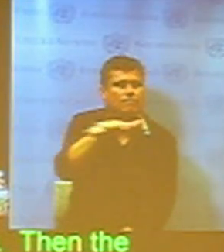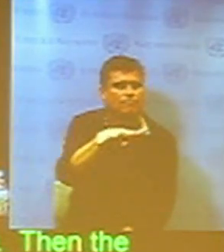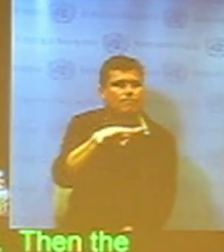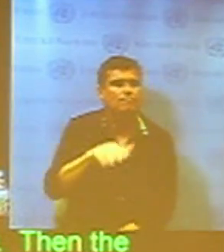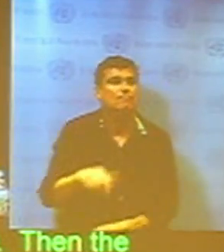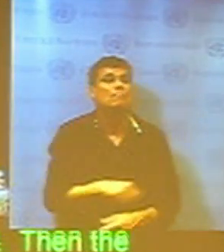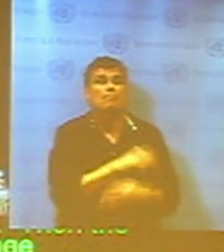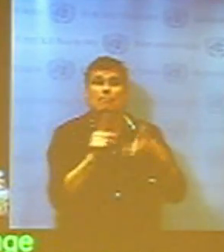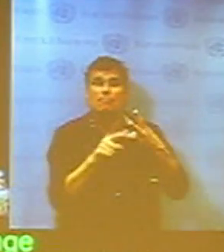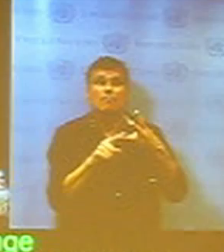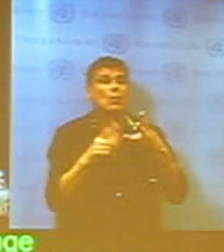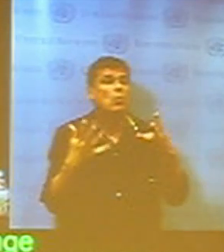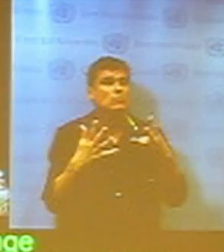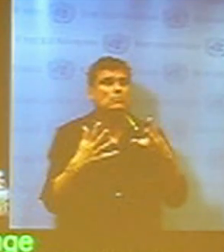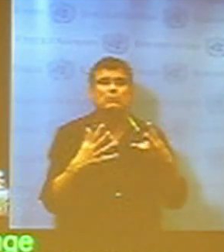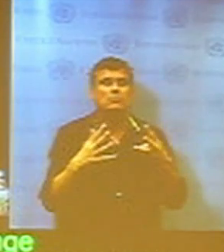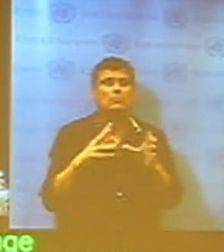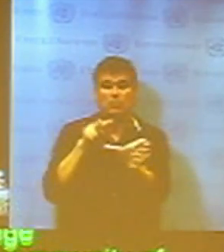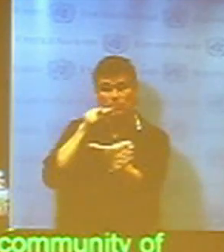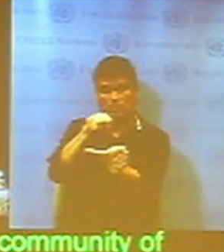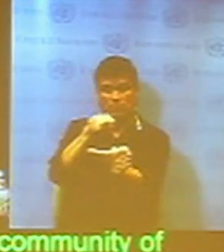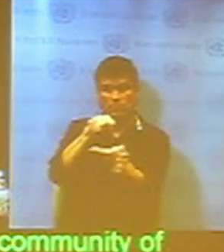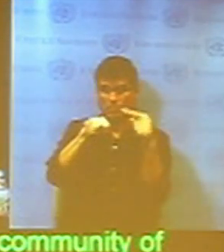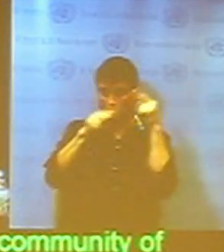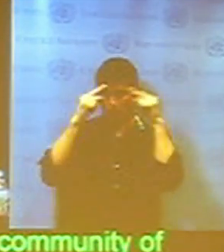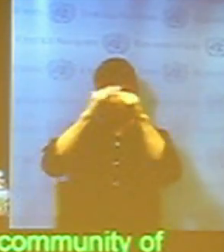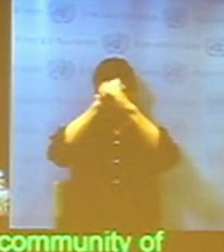and in the broader society as a whole, to make it